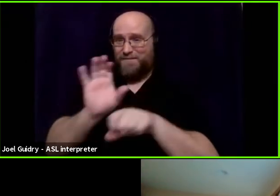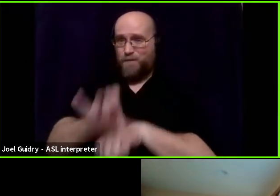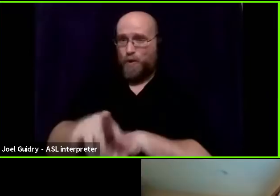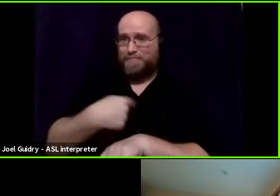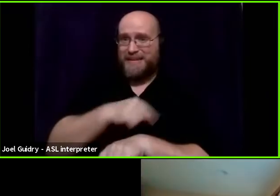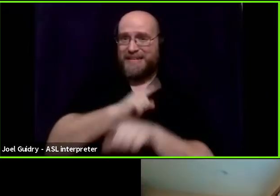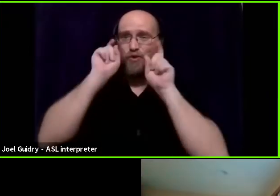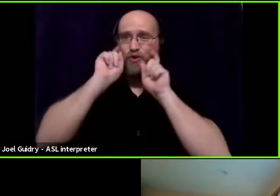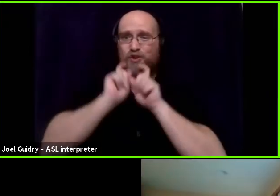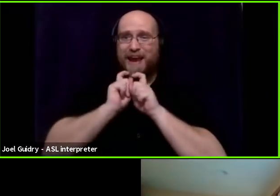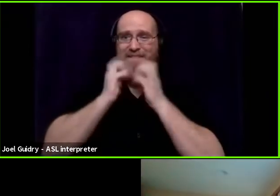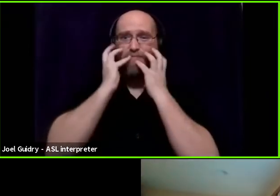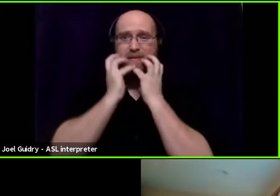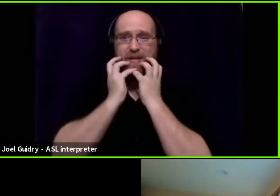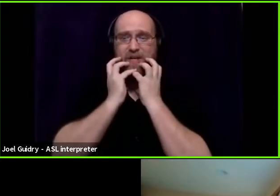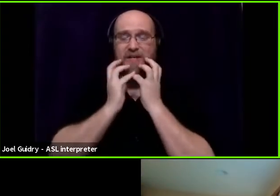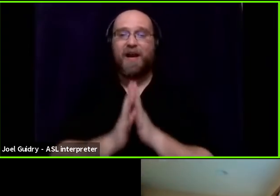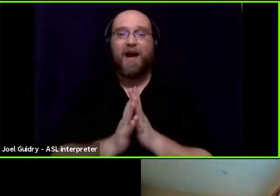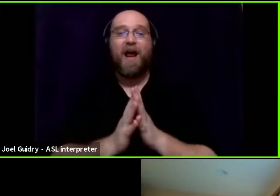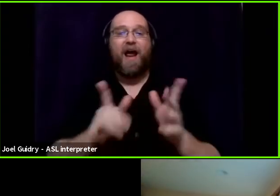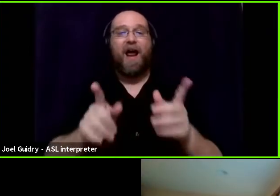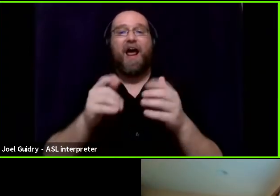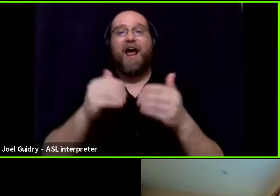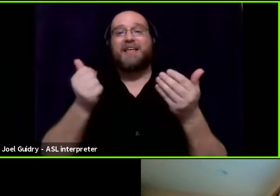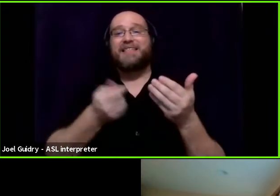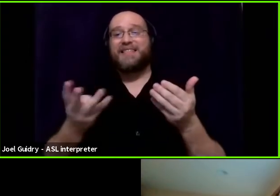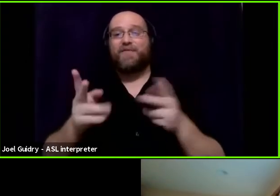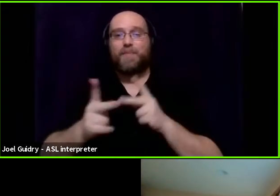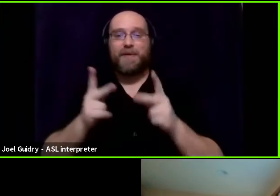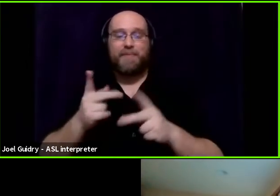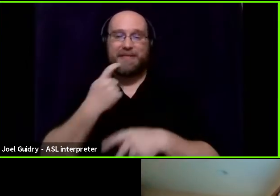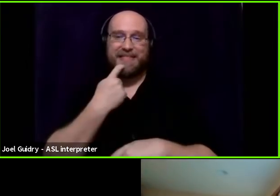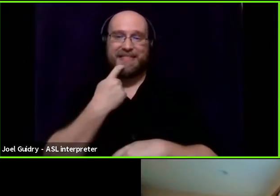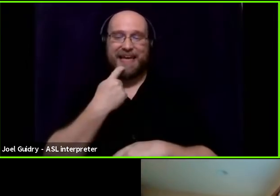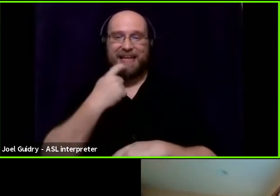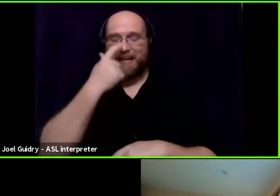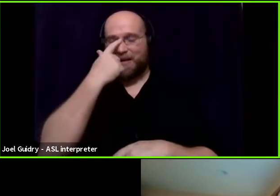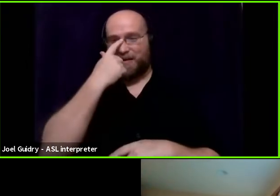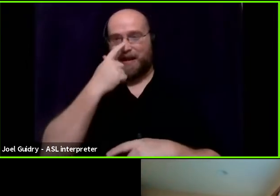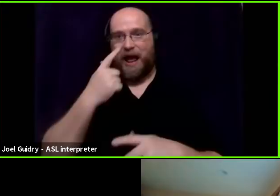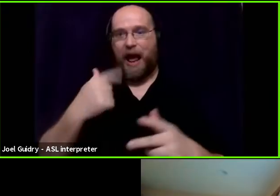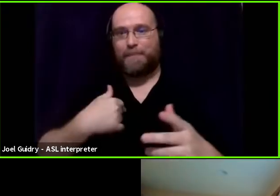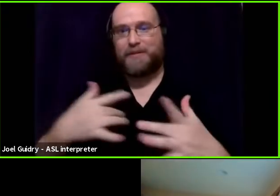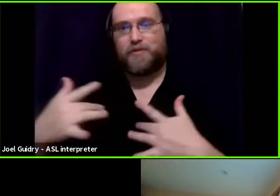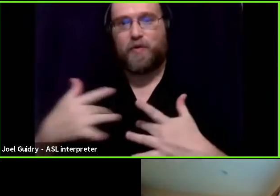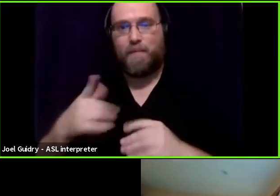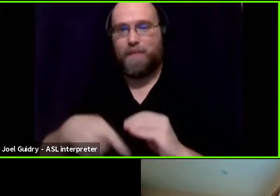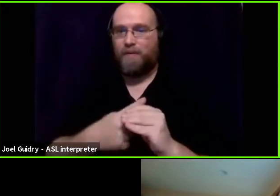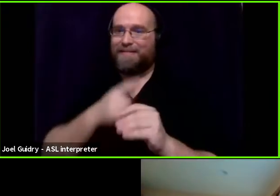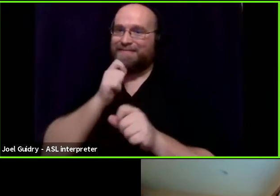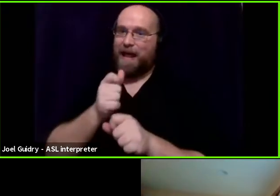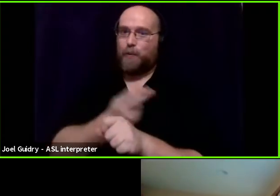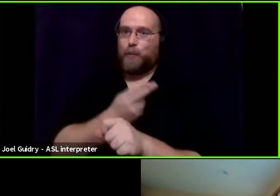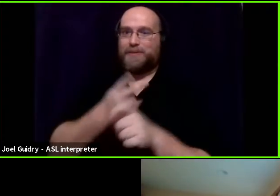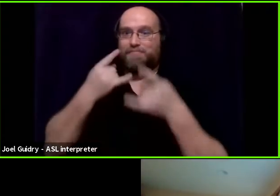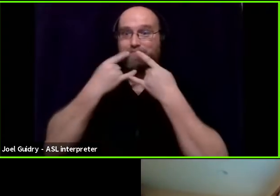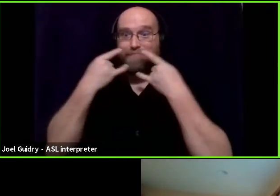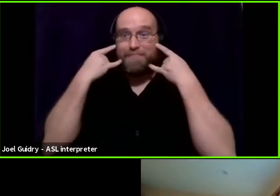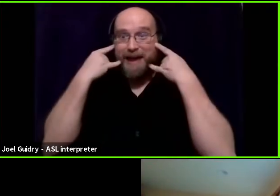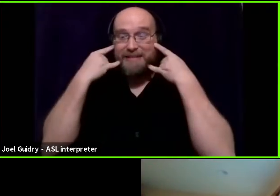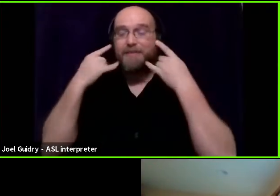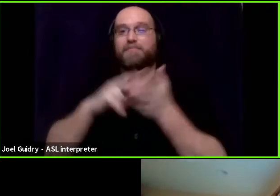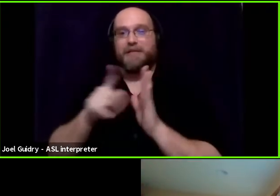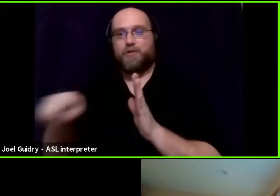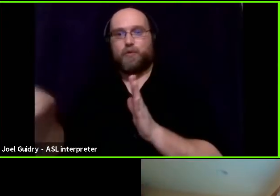okay to wear a face shield without a mask. One member, Kathy, is concerned that if we do that, then students will follow suit. So that's your